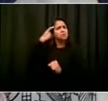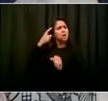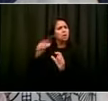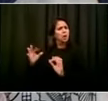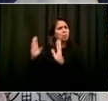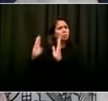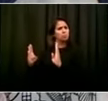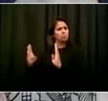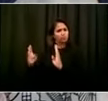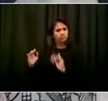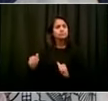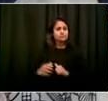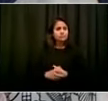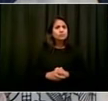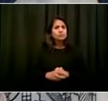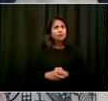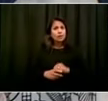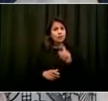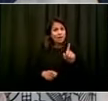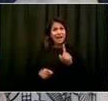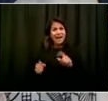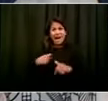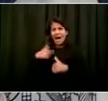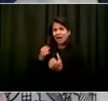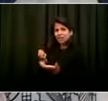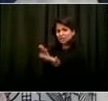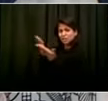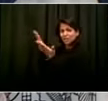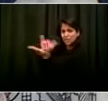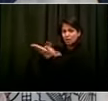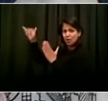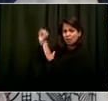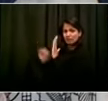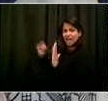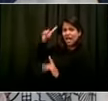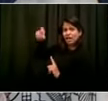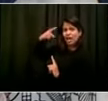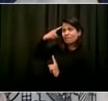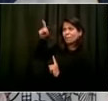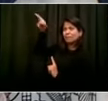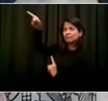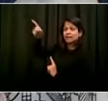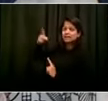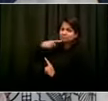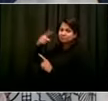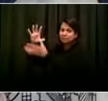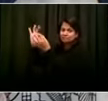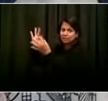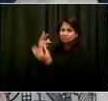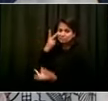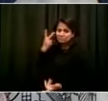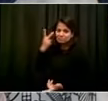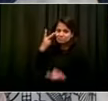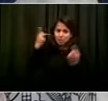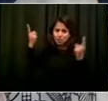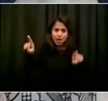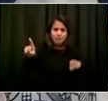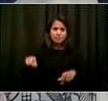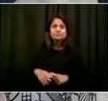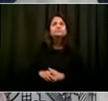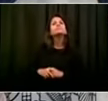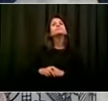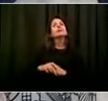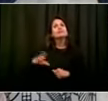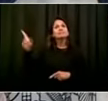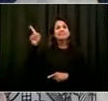and we believe this makes sense according to the science, is 2 weeks minimum. So you have a period of time to